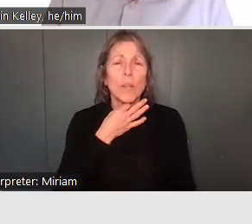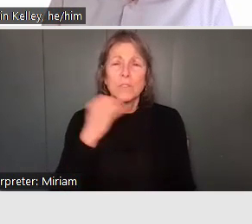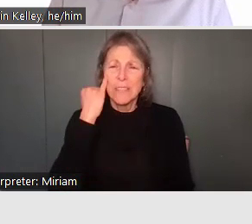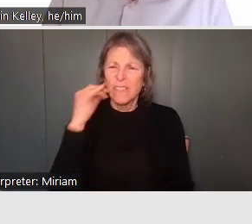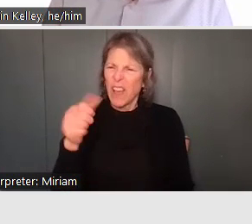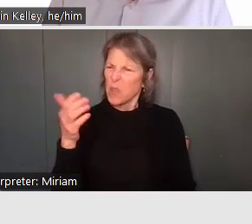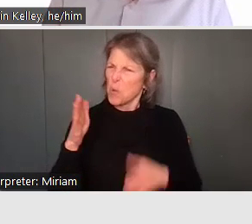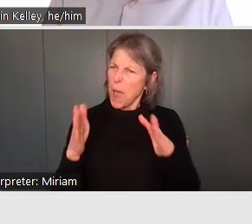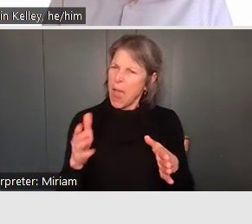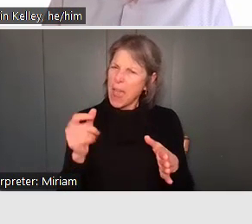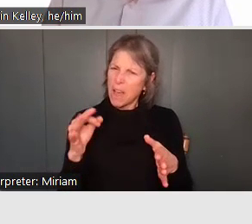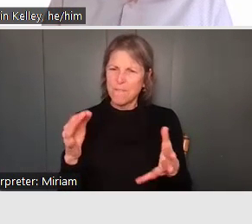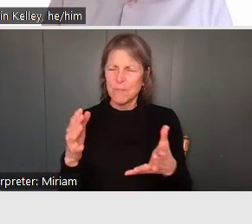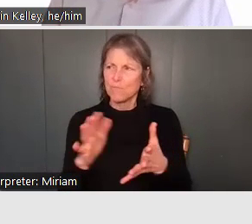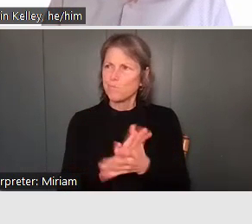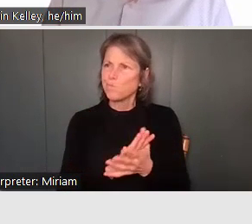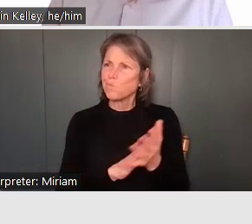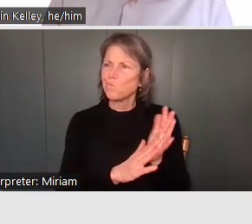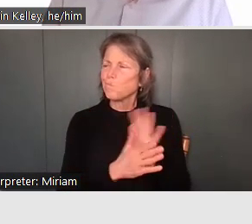another way of,